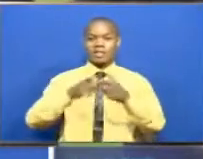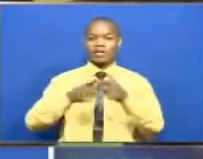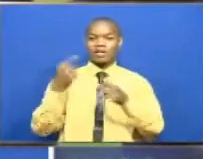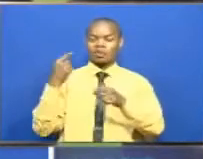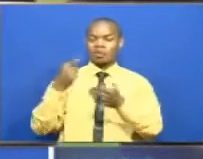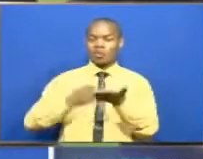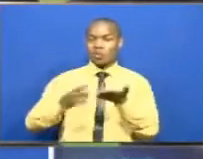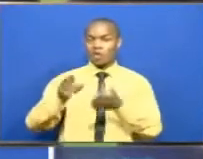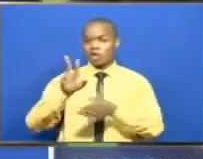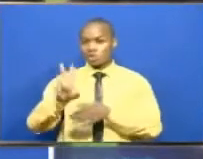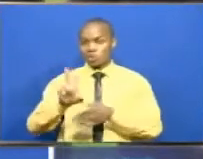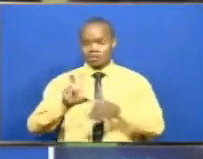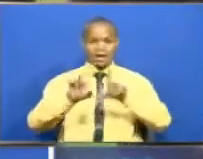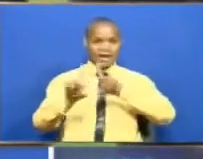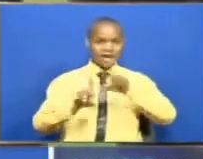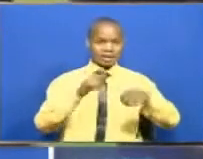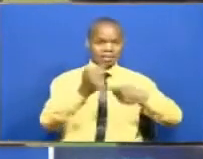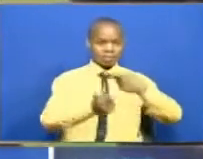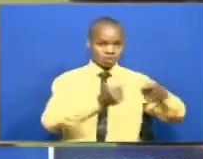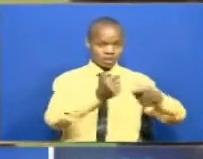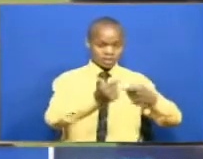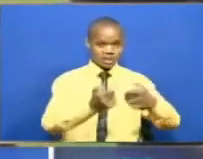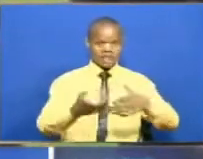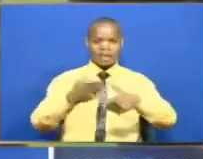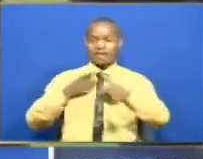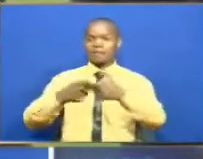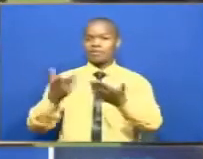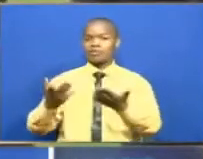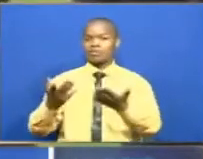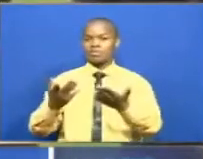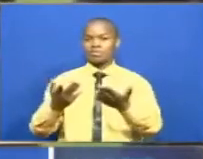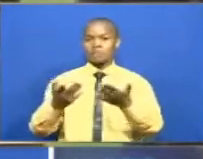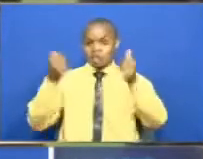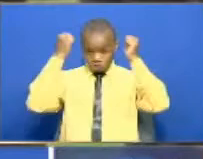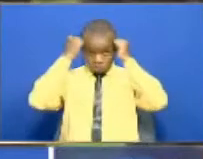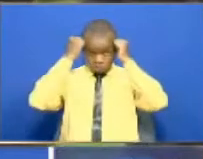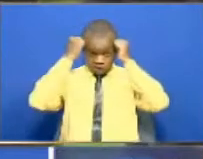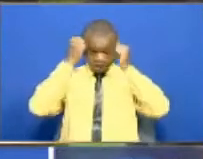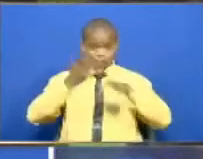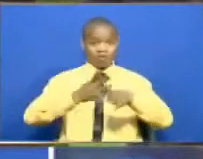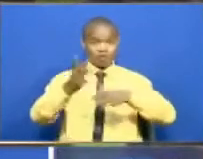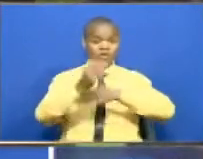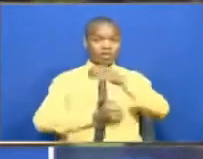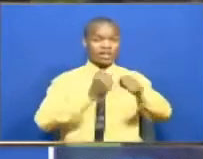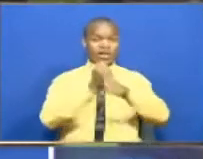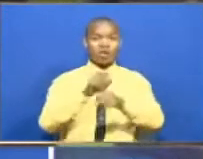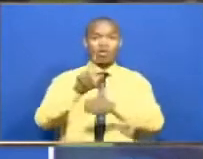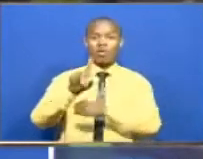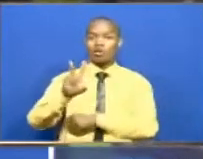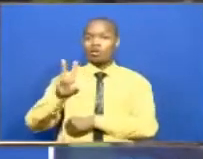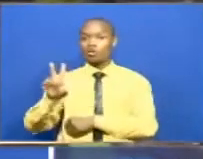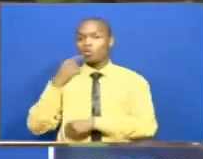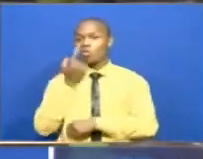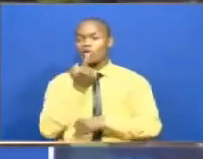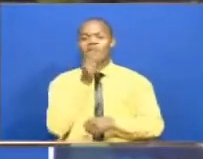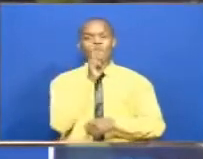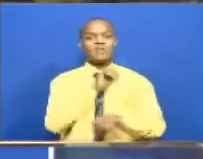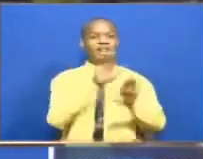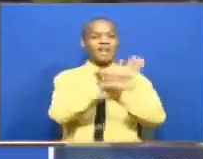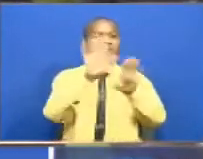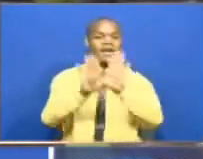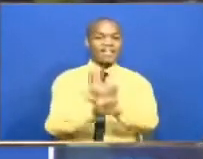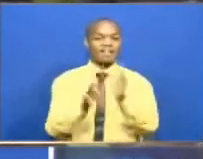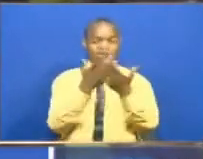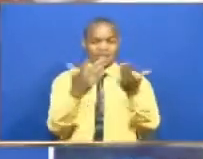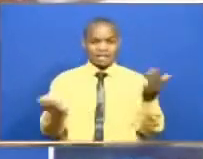exams. And then we bring our 40 years, that were 122, who had finished everything, but they are coming here only to